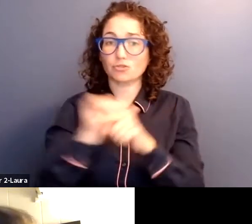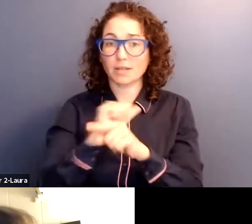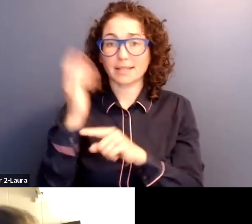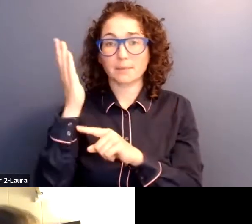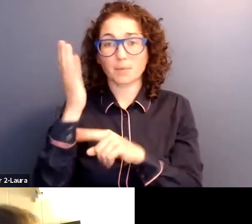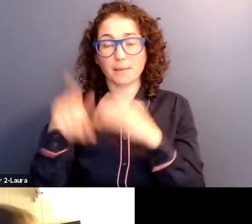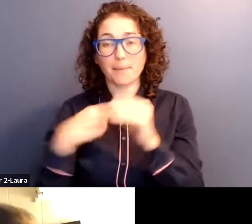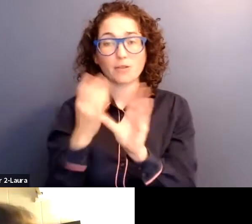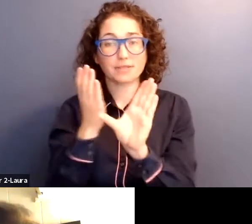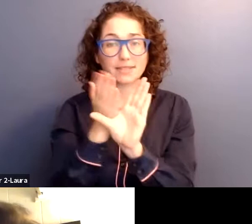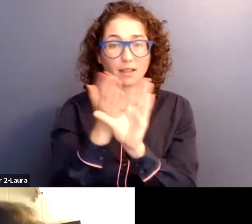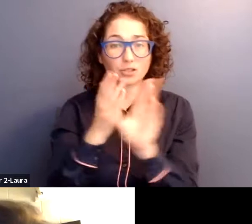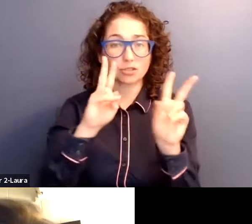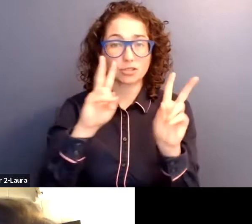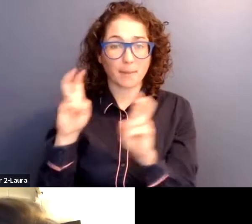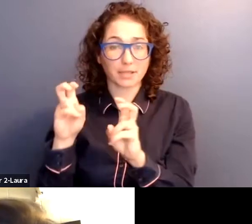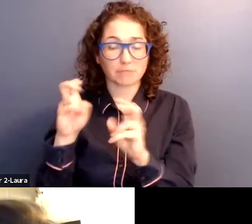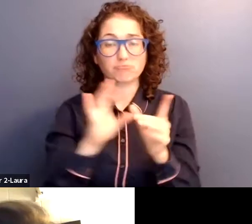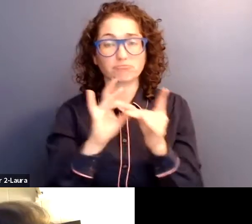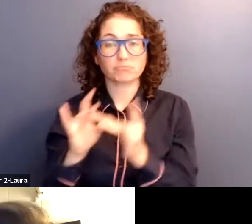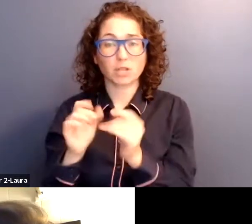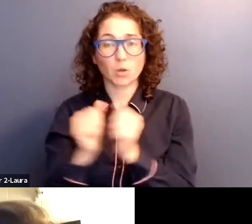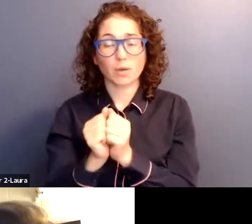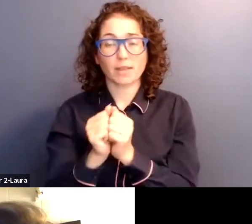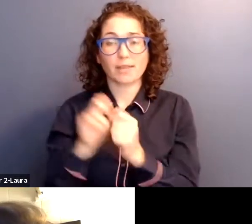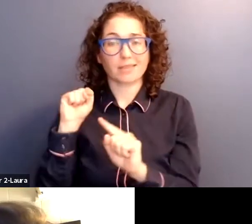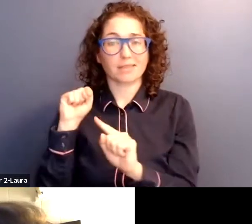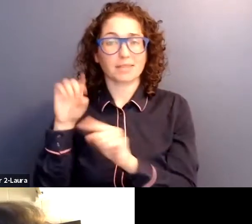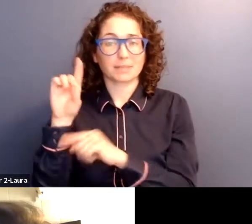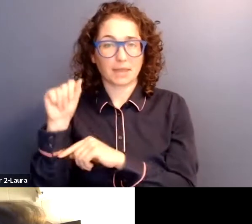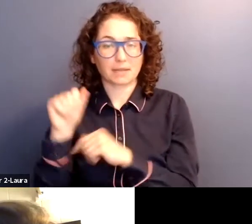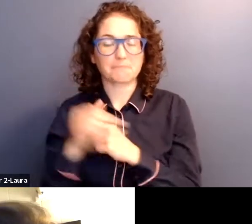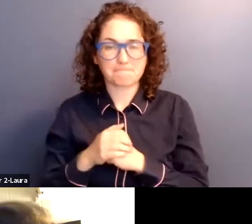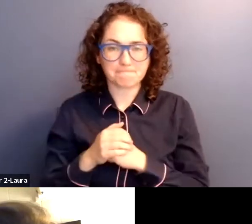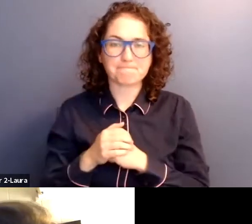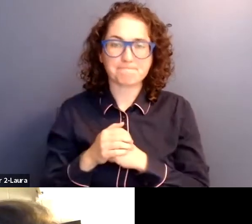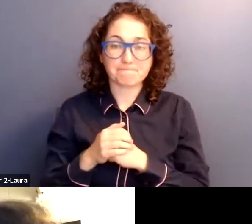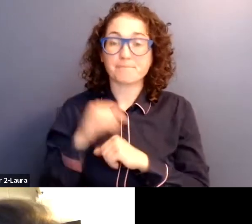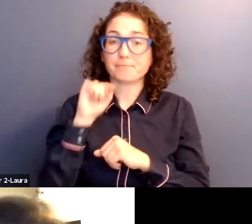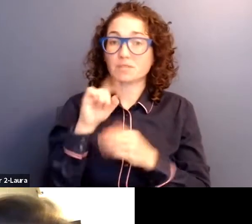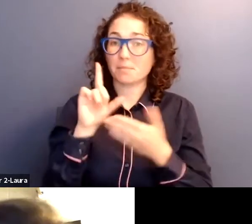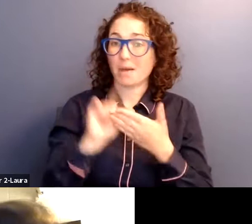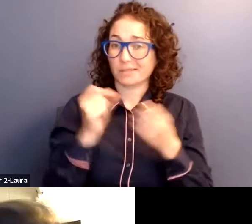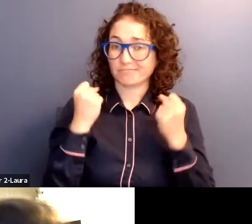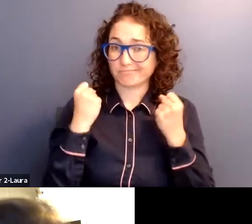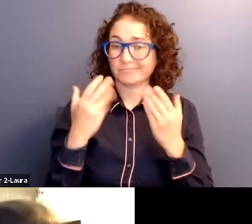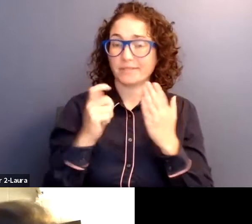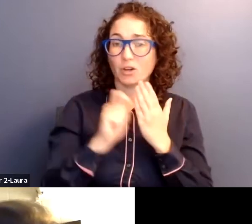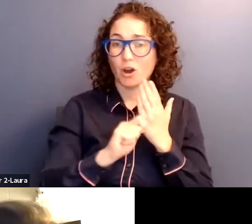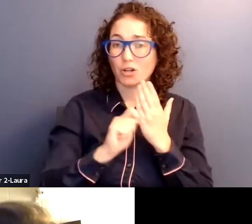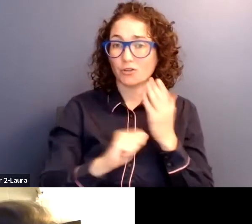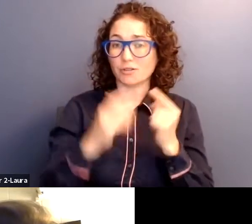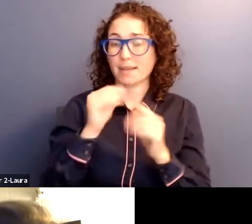regarding psychological topics associated with the aspect of disability. She has published several articles and book